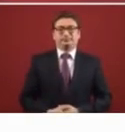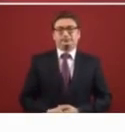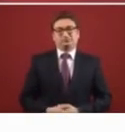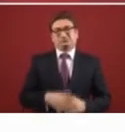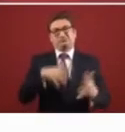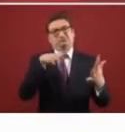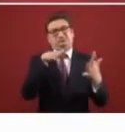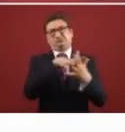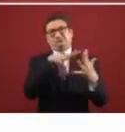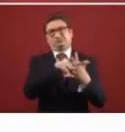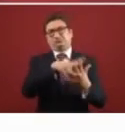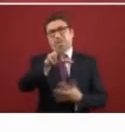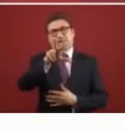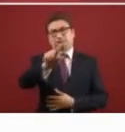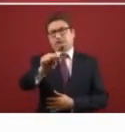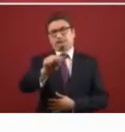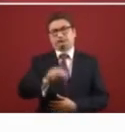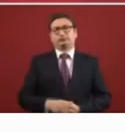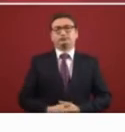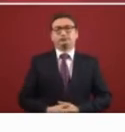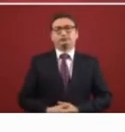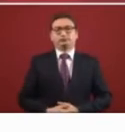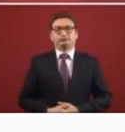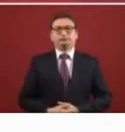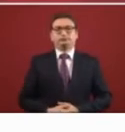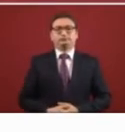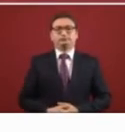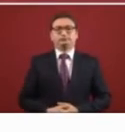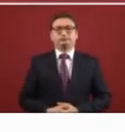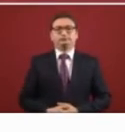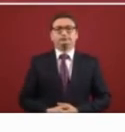no. Not war.